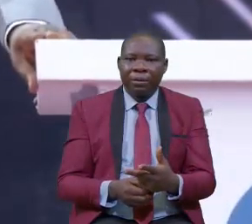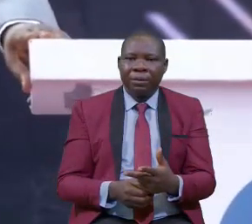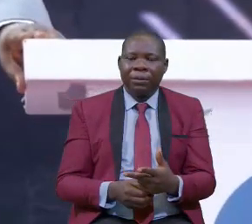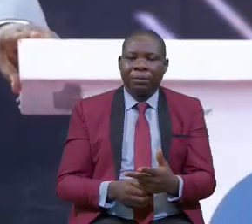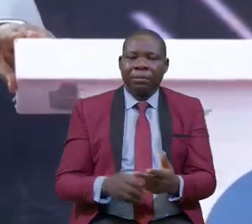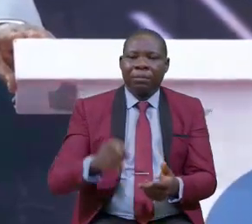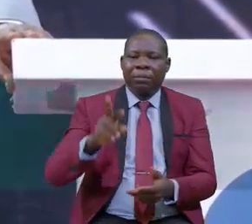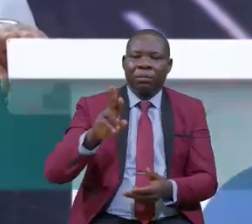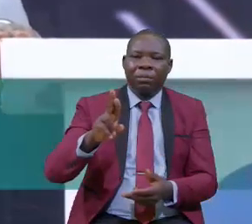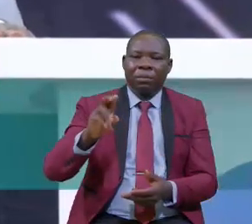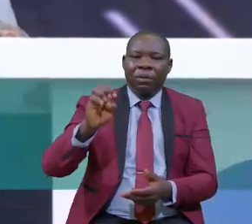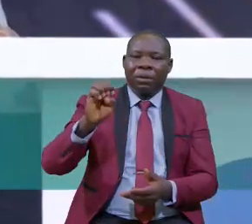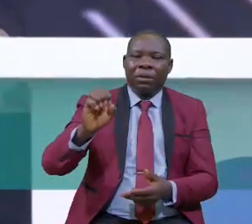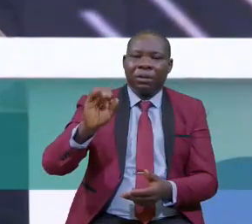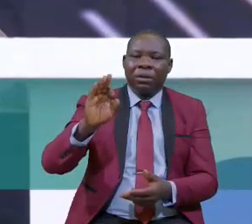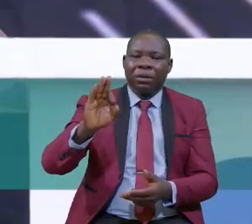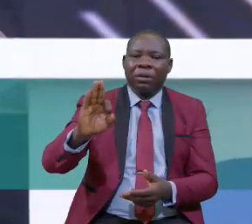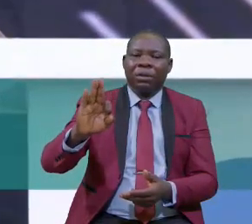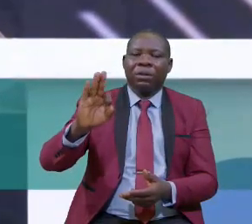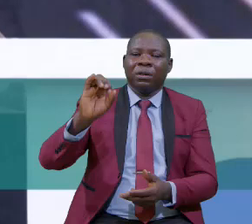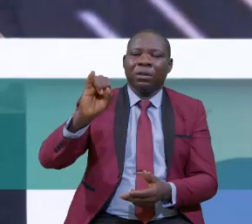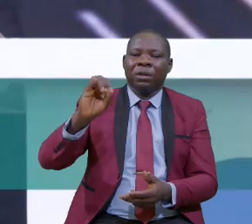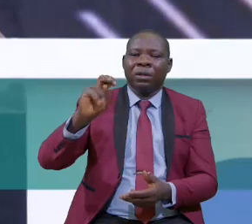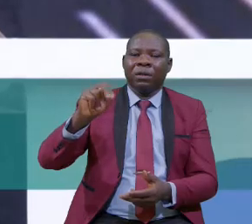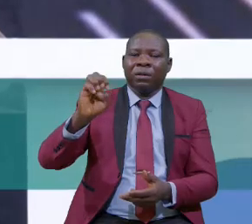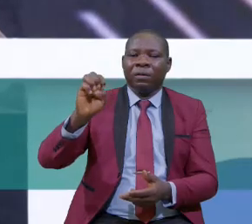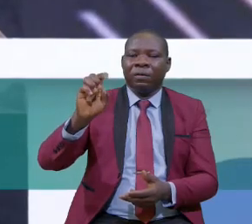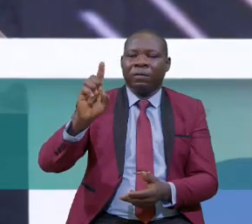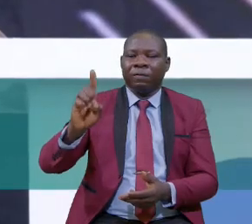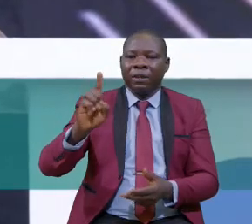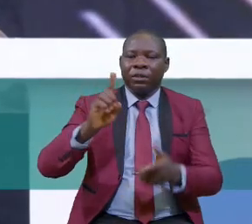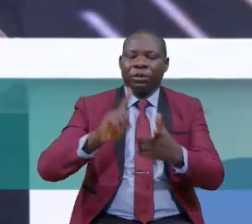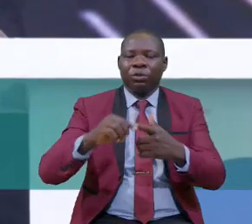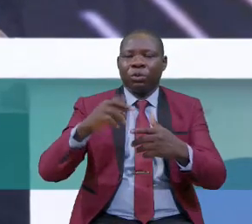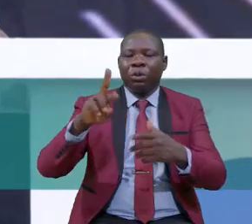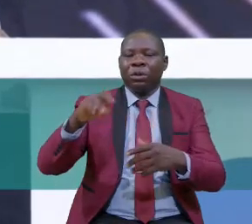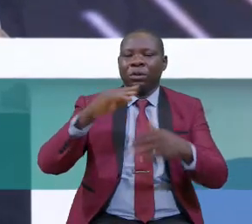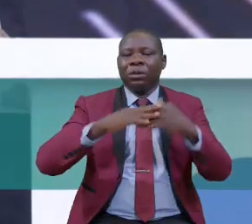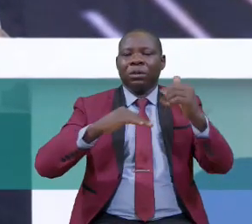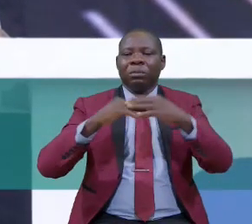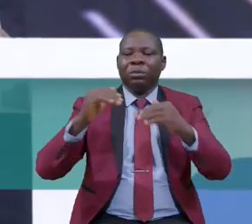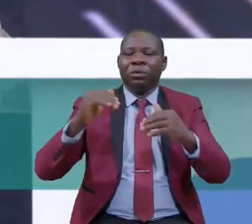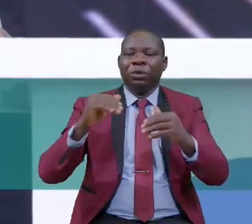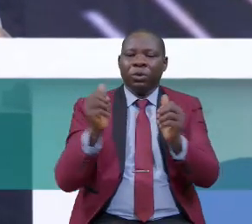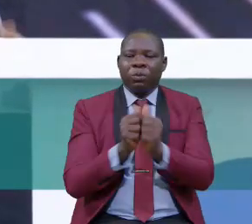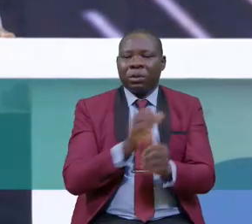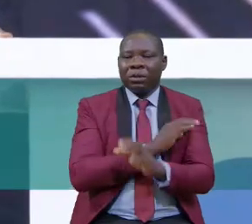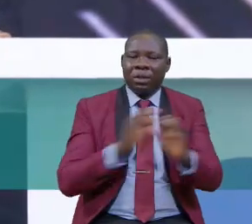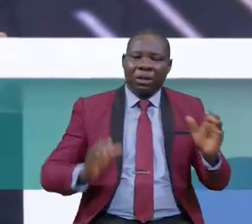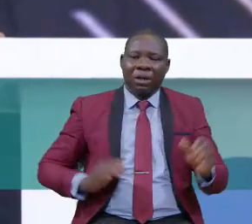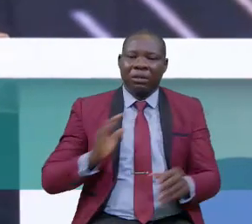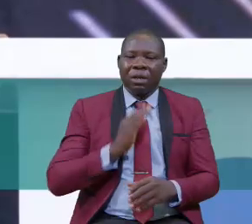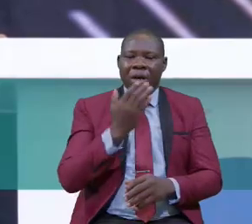refined to rebuild with Christ, our master, our model, our